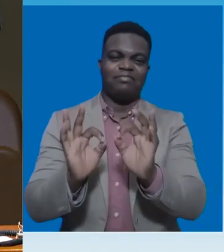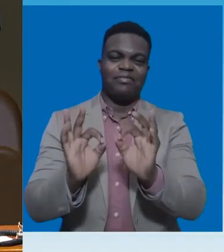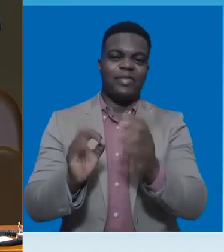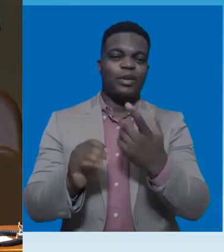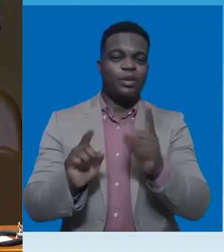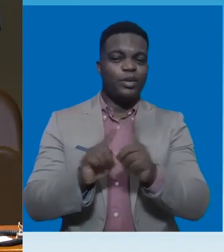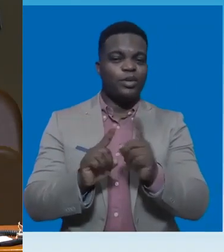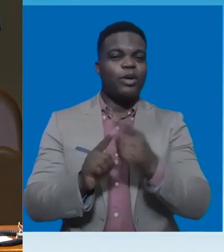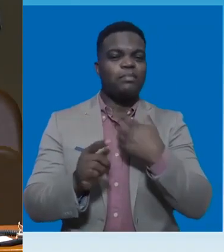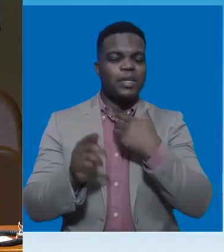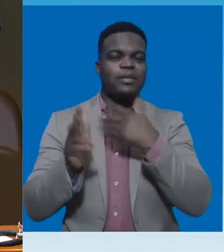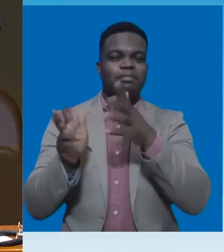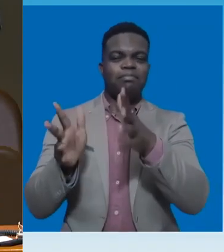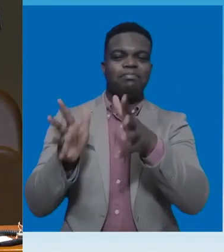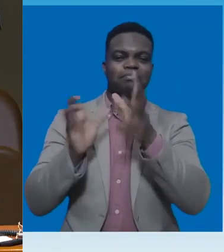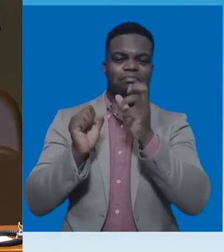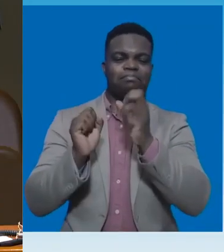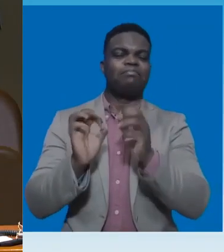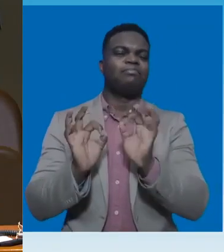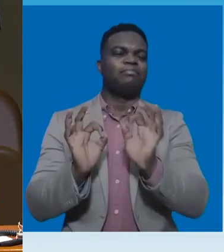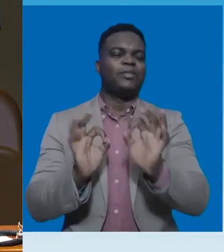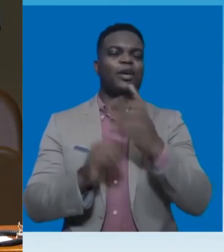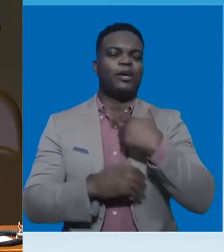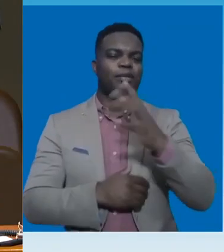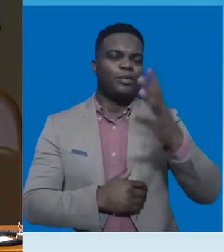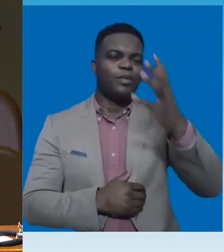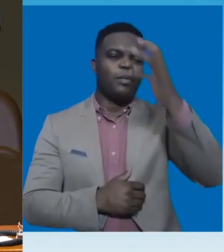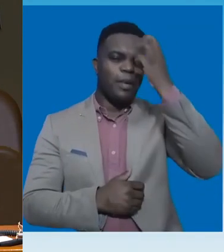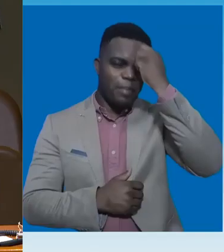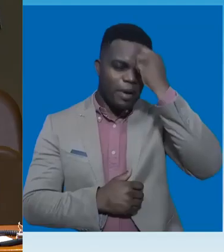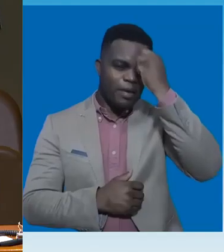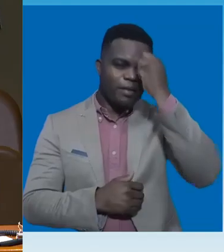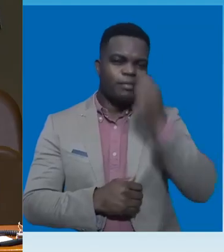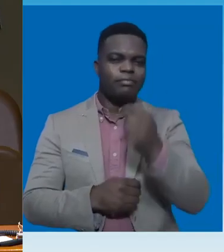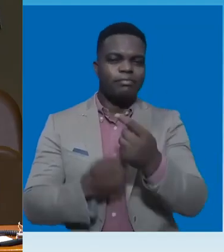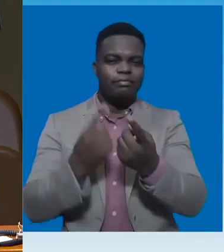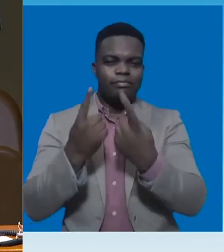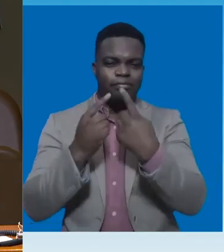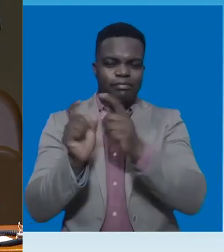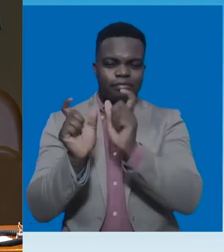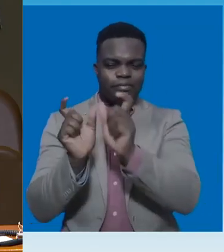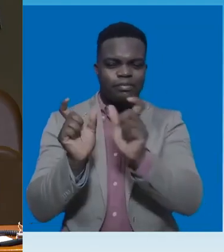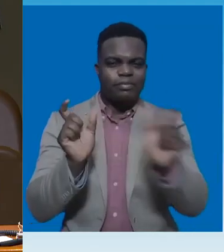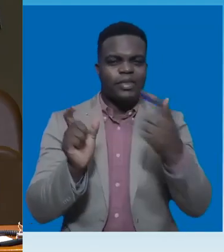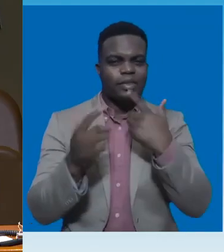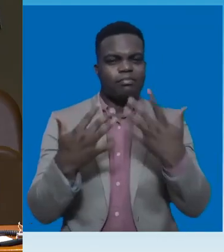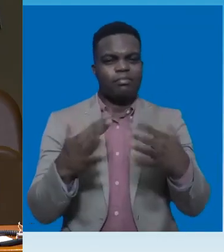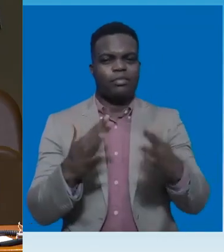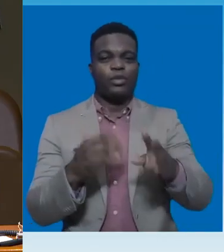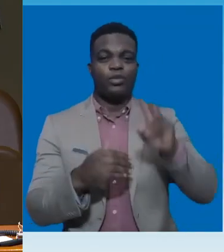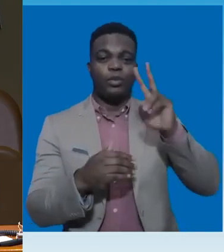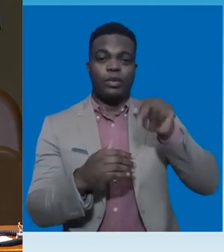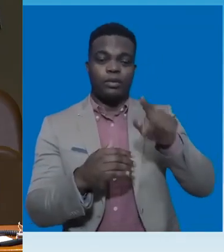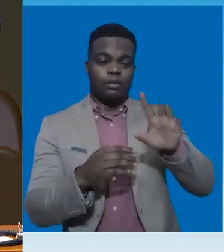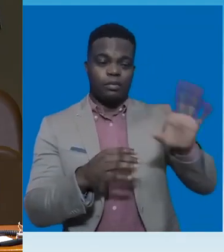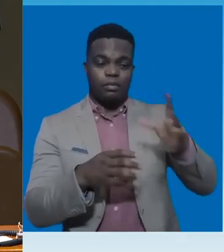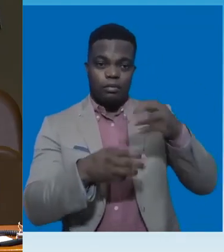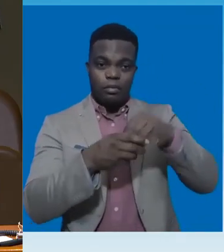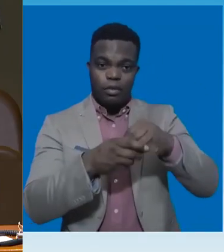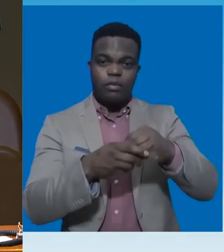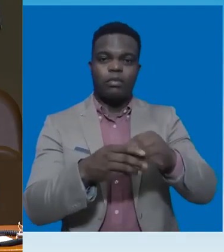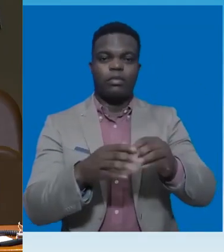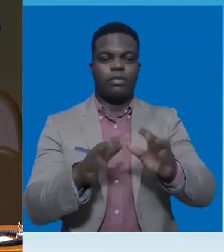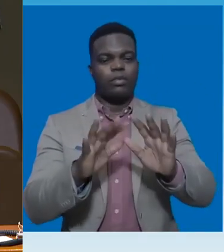many sentences, but you said when the UN changes, the world changes with it. And we do hope to be